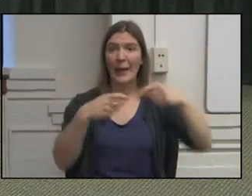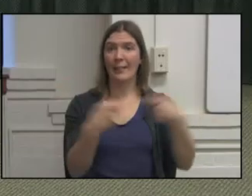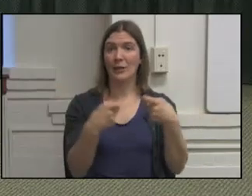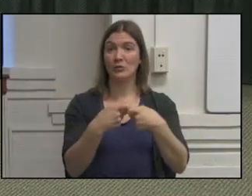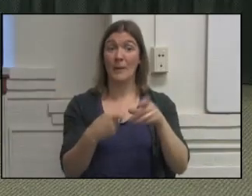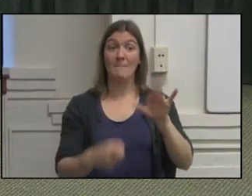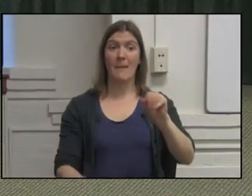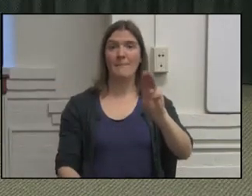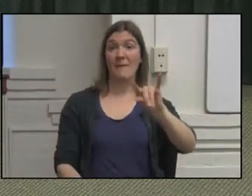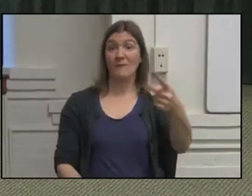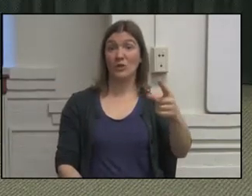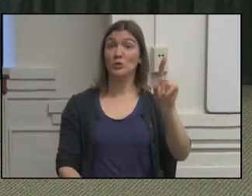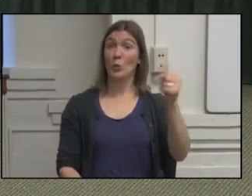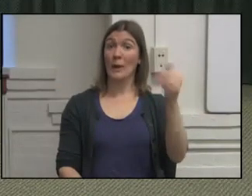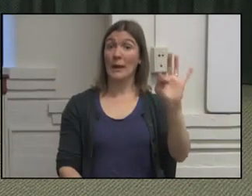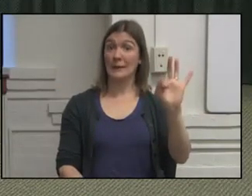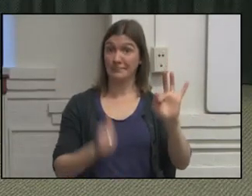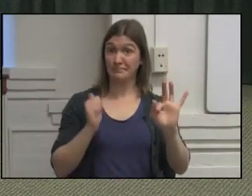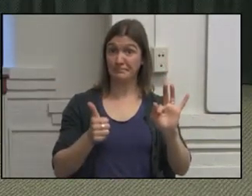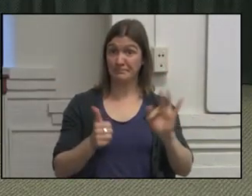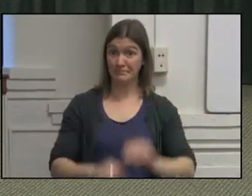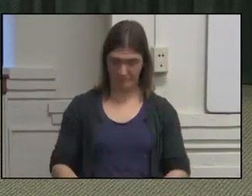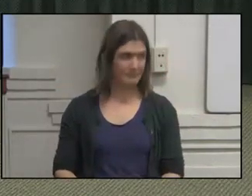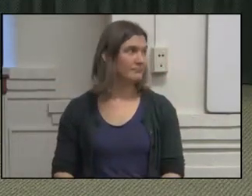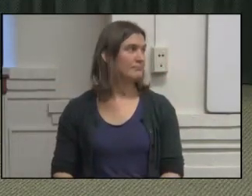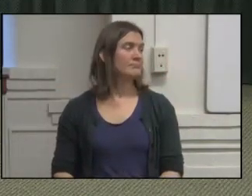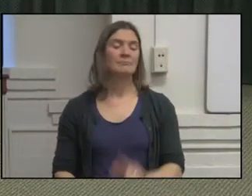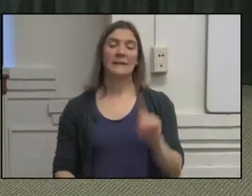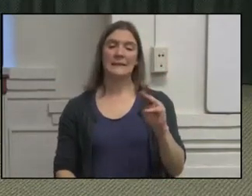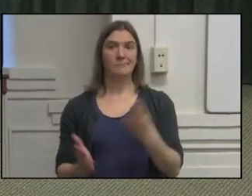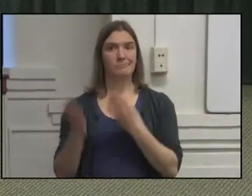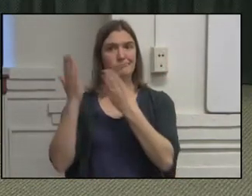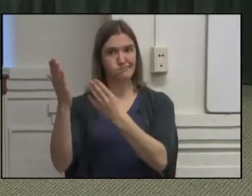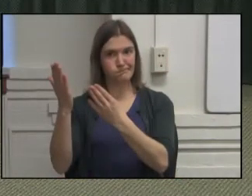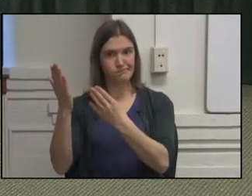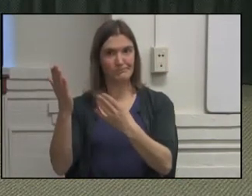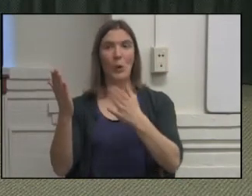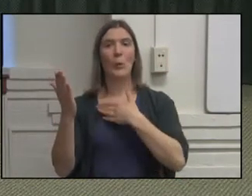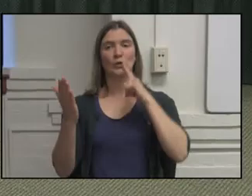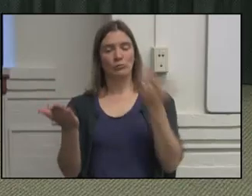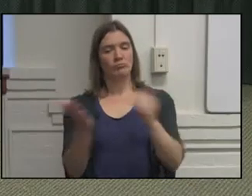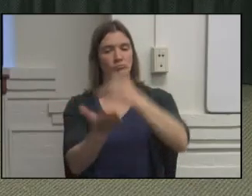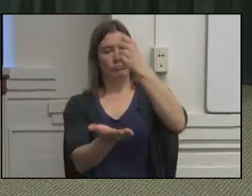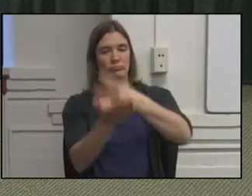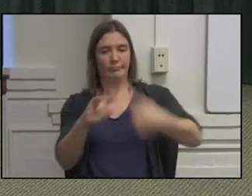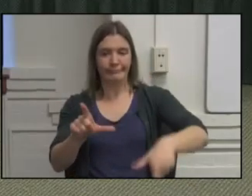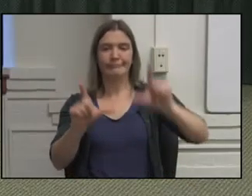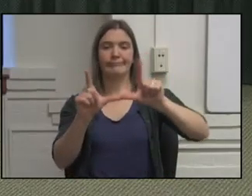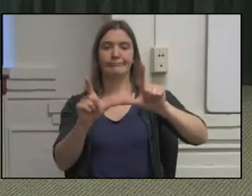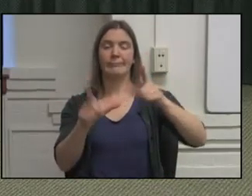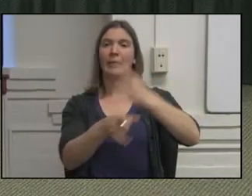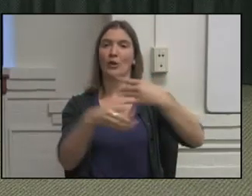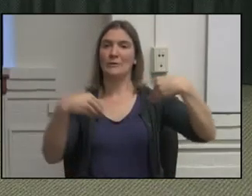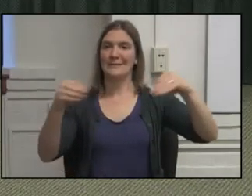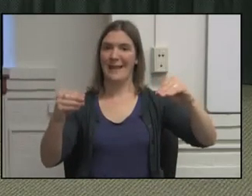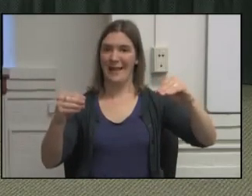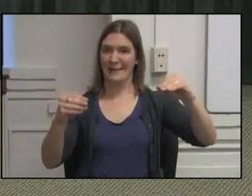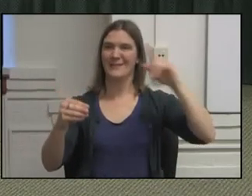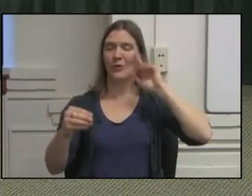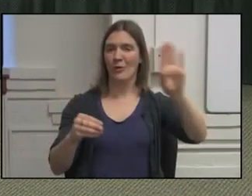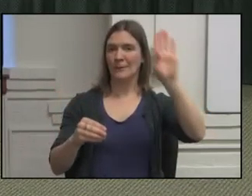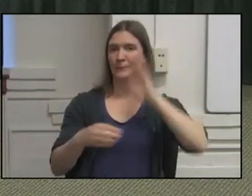May 1st, 2019. All right, Tim has made a motion to approve the renewal of the first class liquor license for